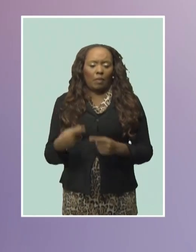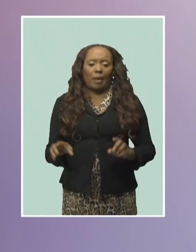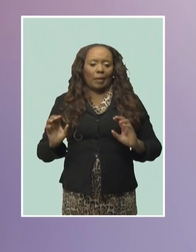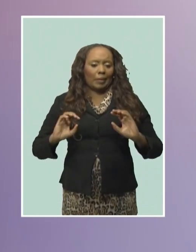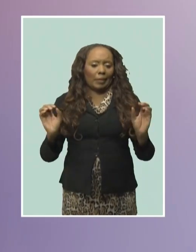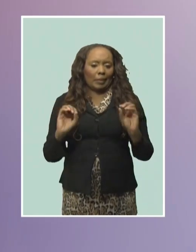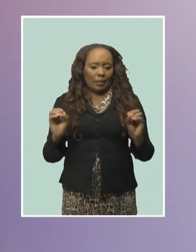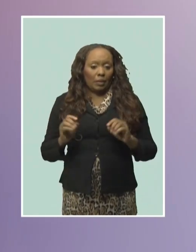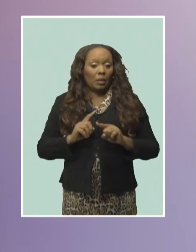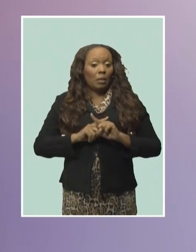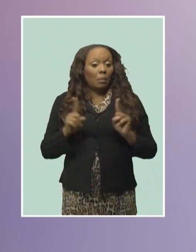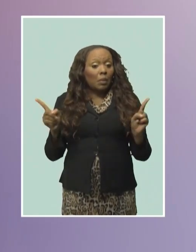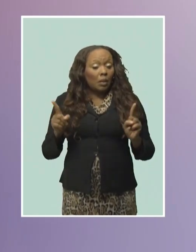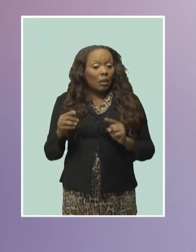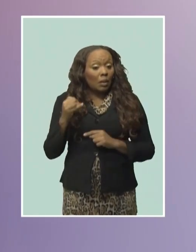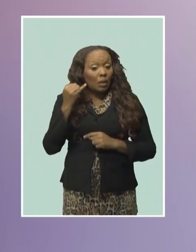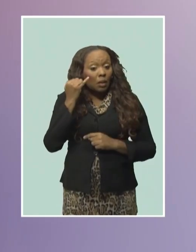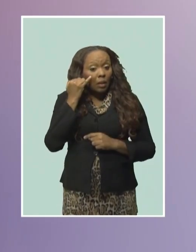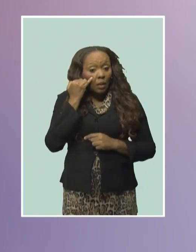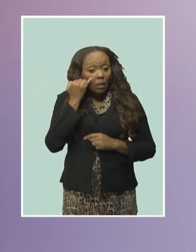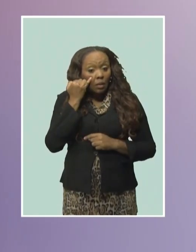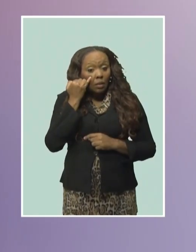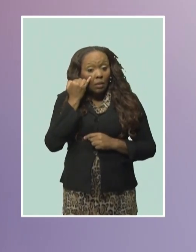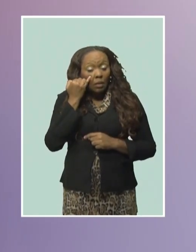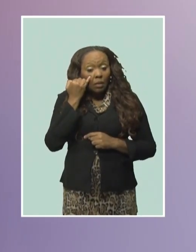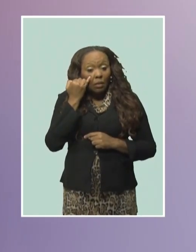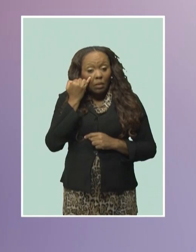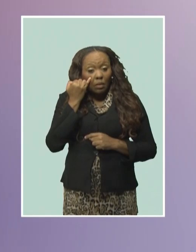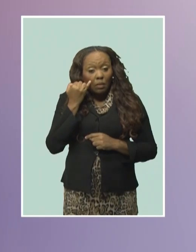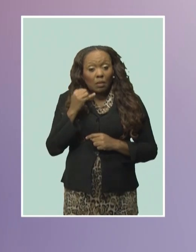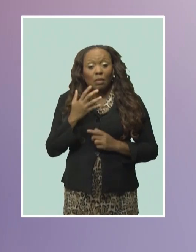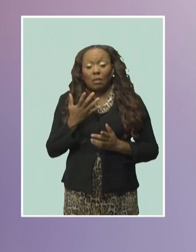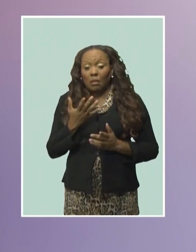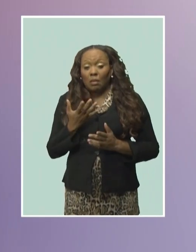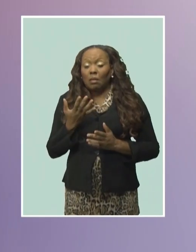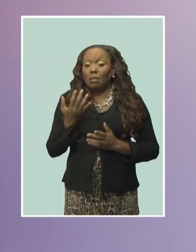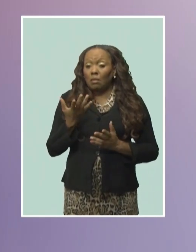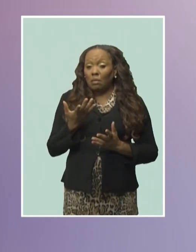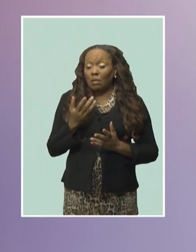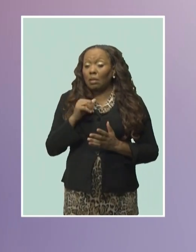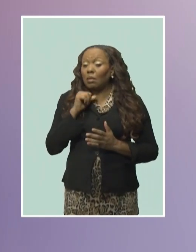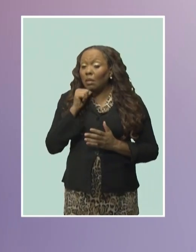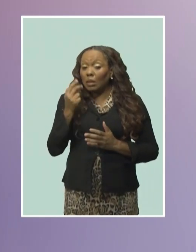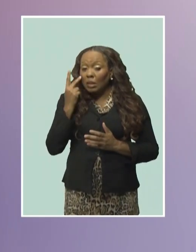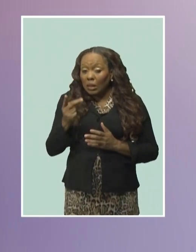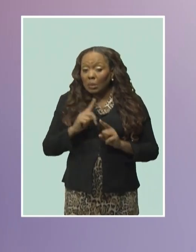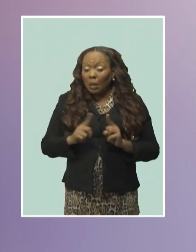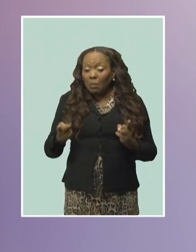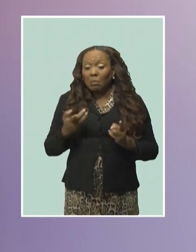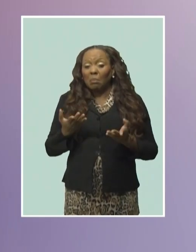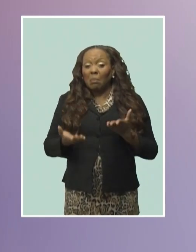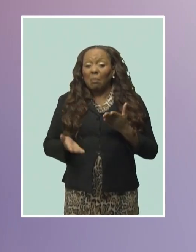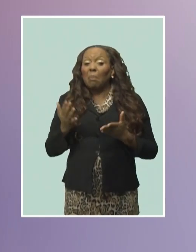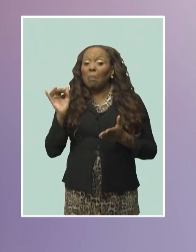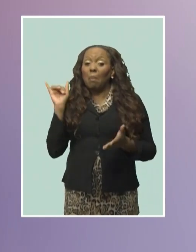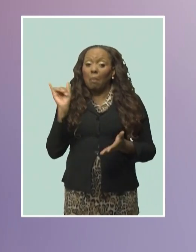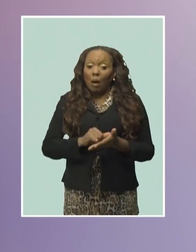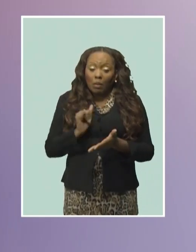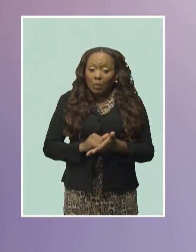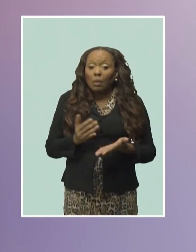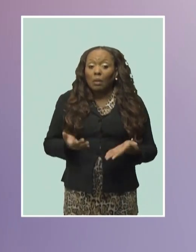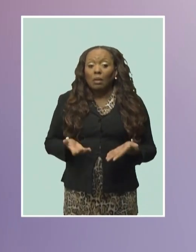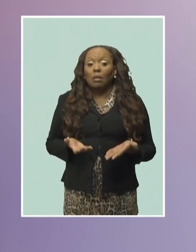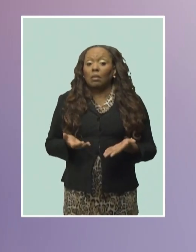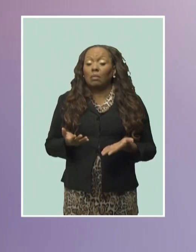the 2022 polymer banknote series. It, however, reminds the public that the notes are not impossible to